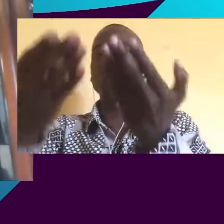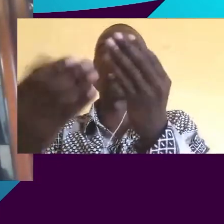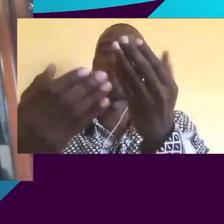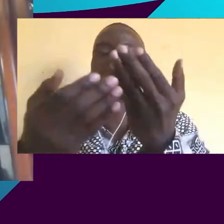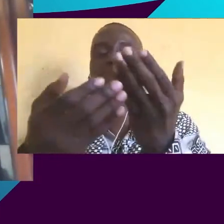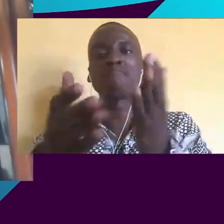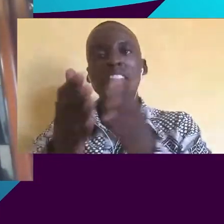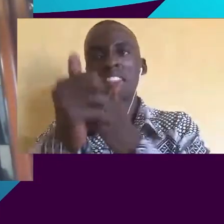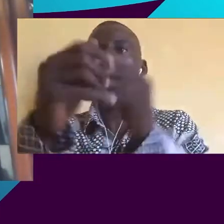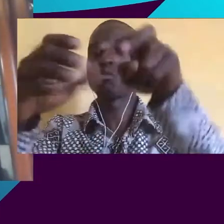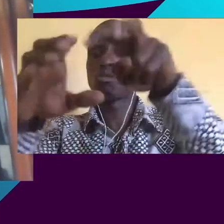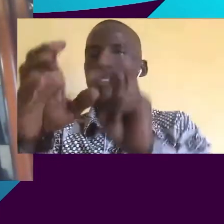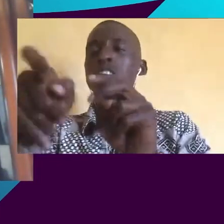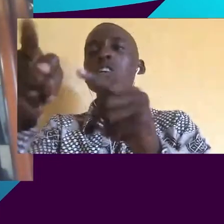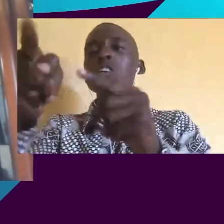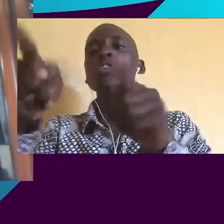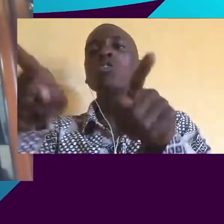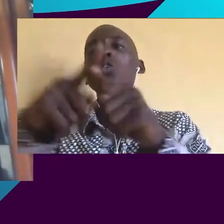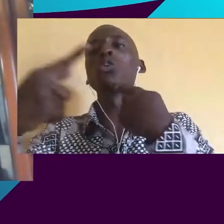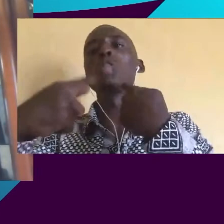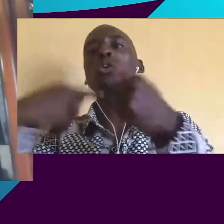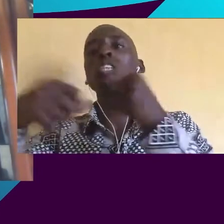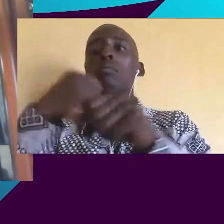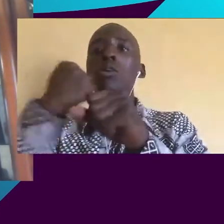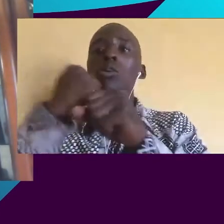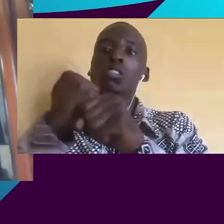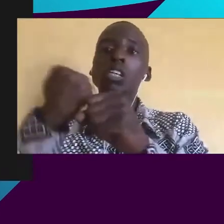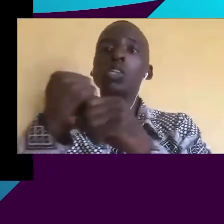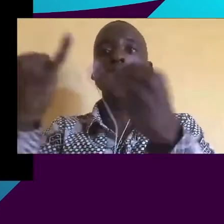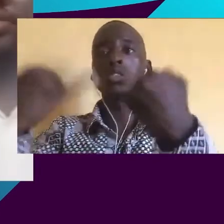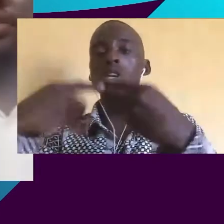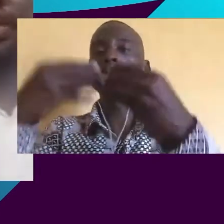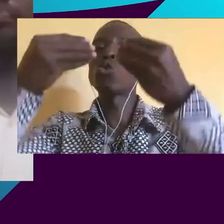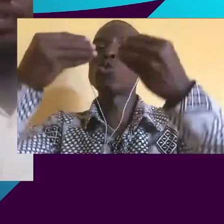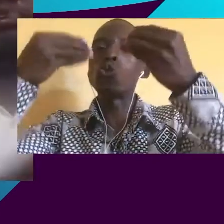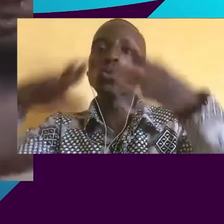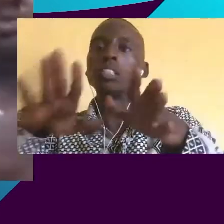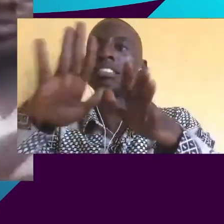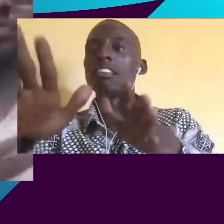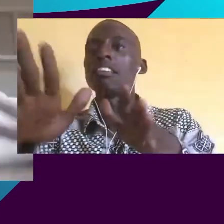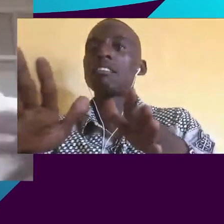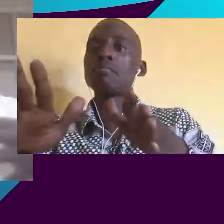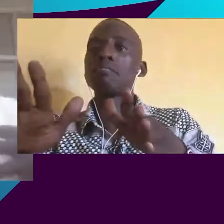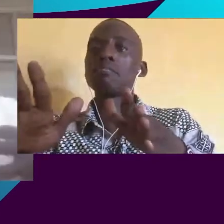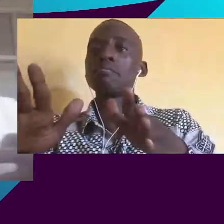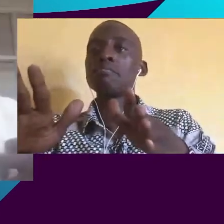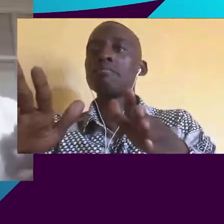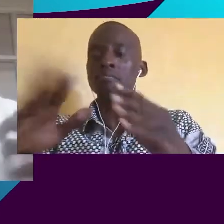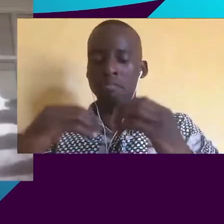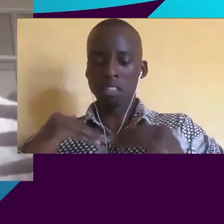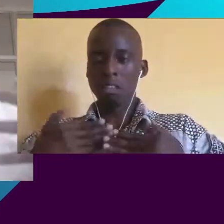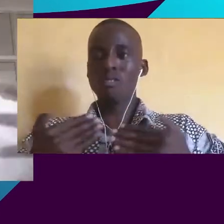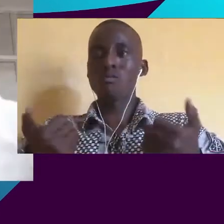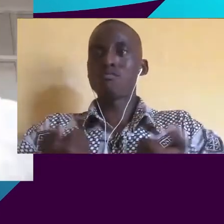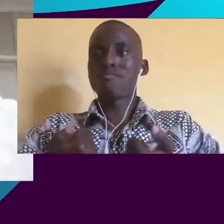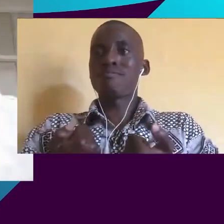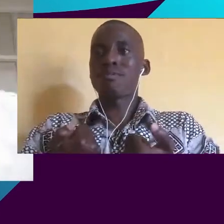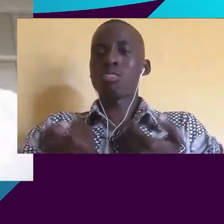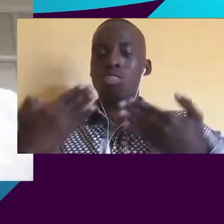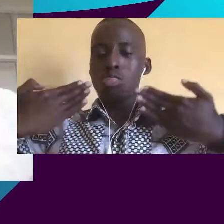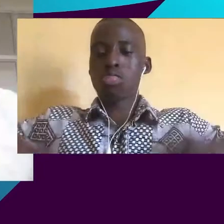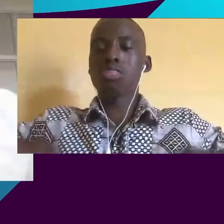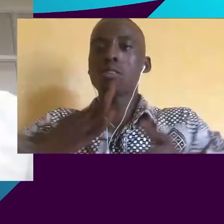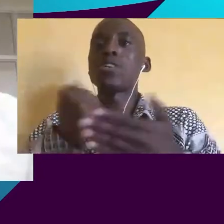about girls who are told they are going to lose their chest or their breast because that is the